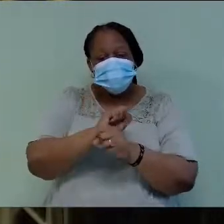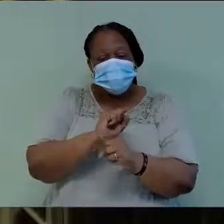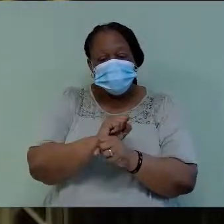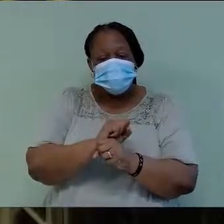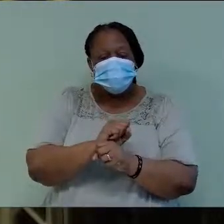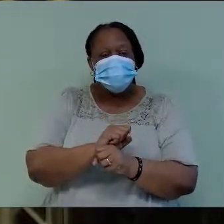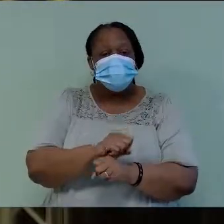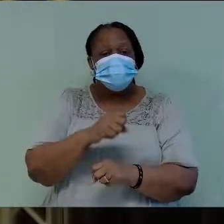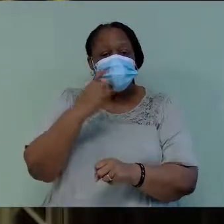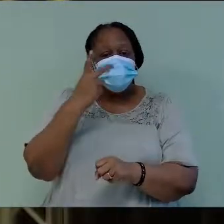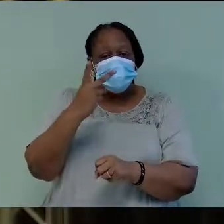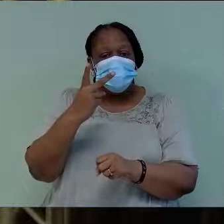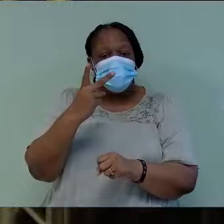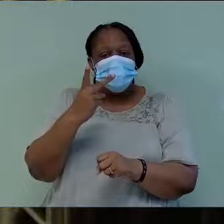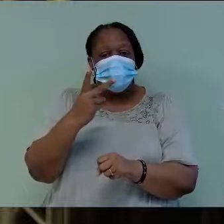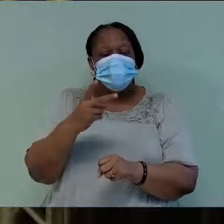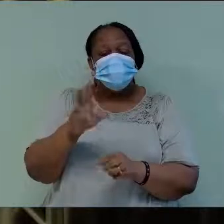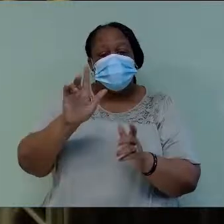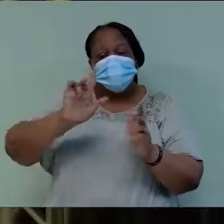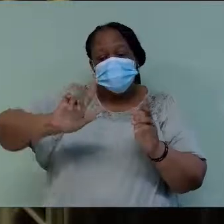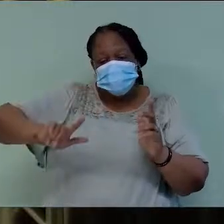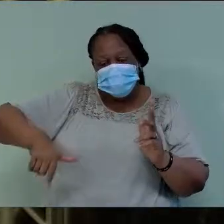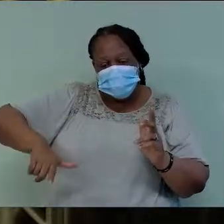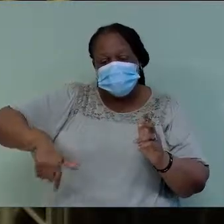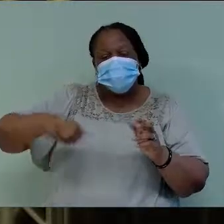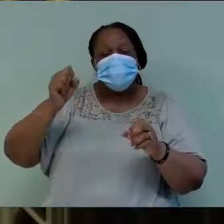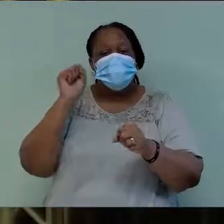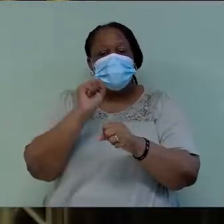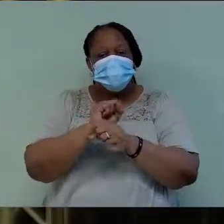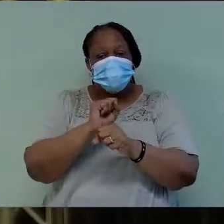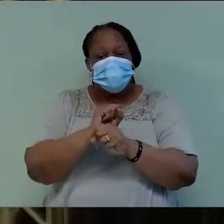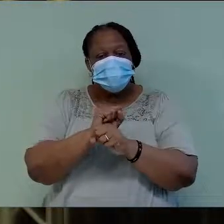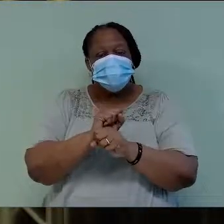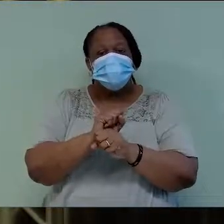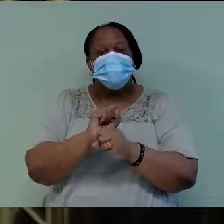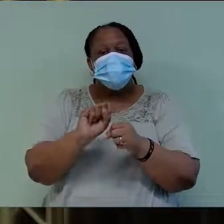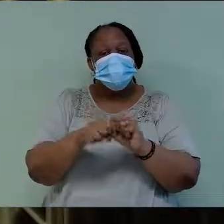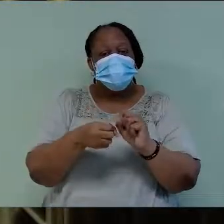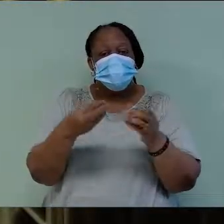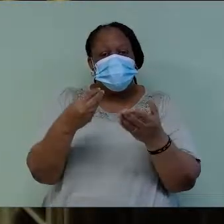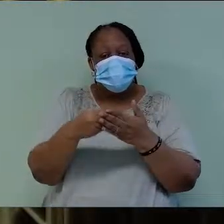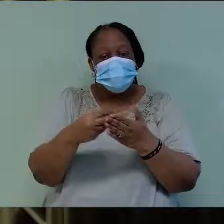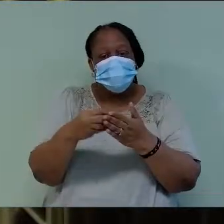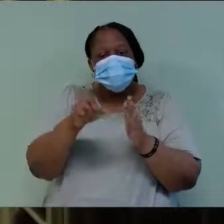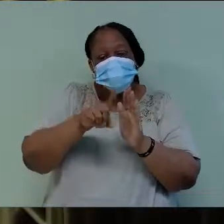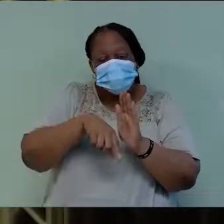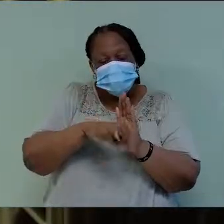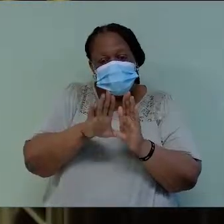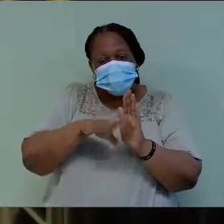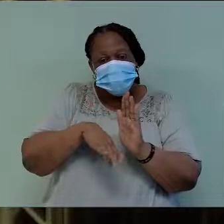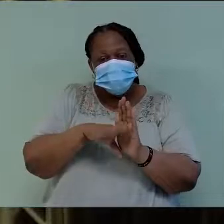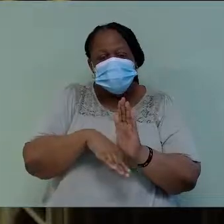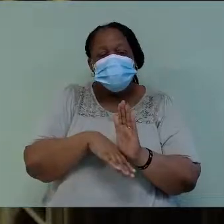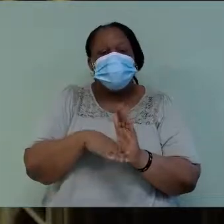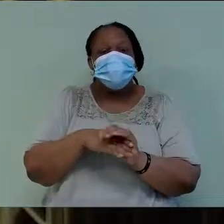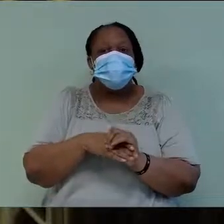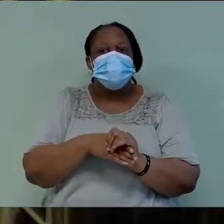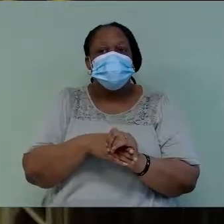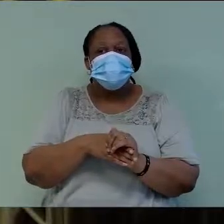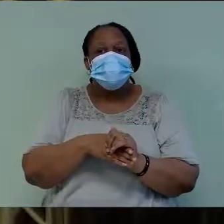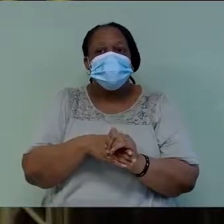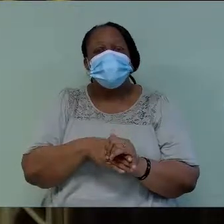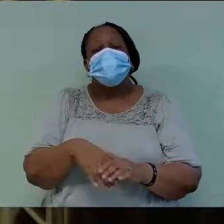hours, taking your monthly earnings below $1,000. 3, severed or your position